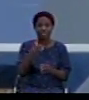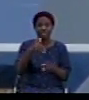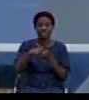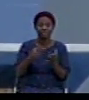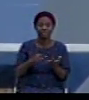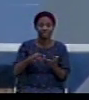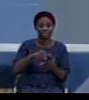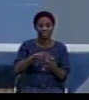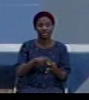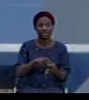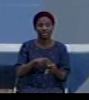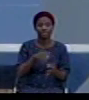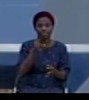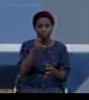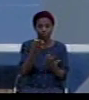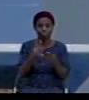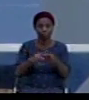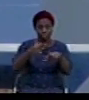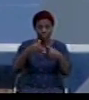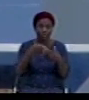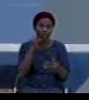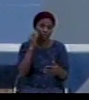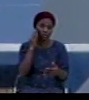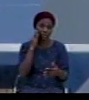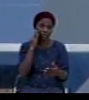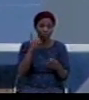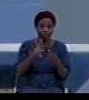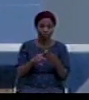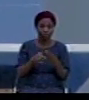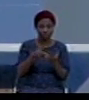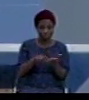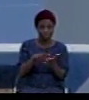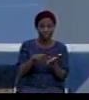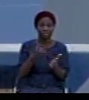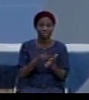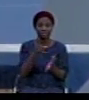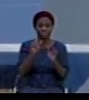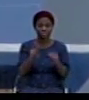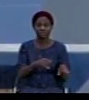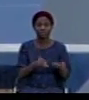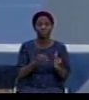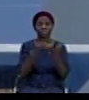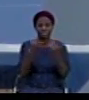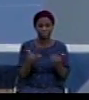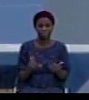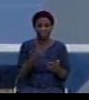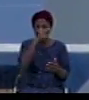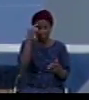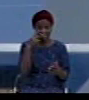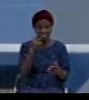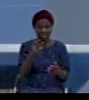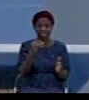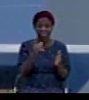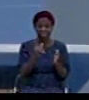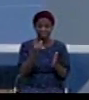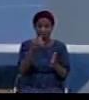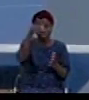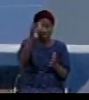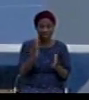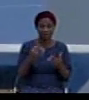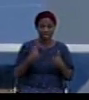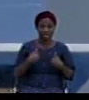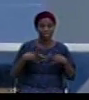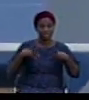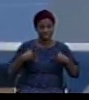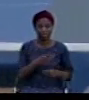you can do it now. Because you see, God has healed you. And all you need to do